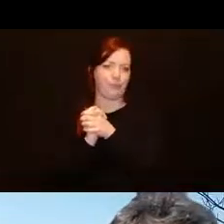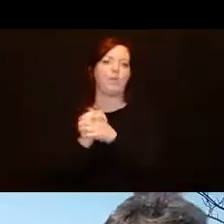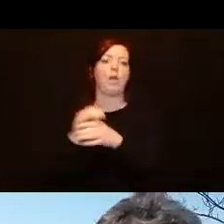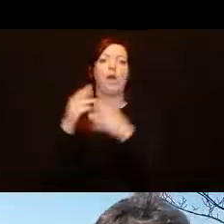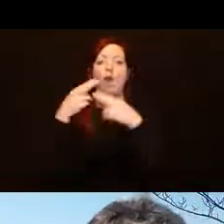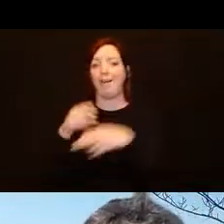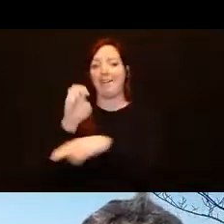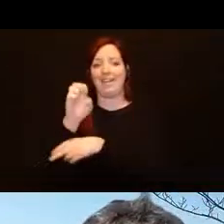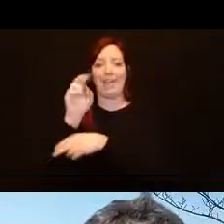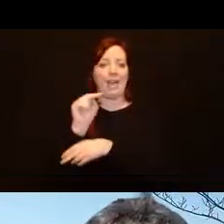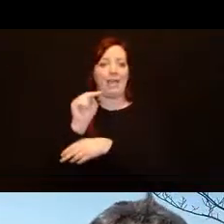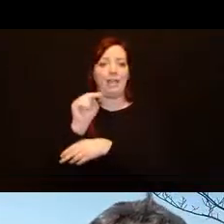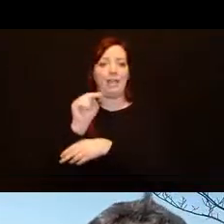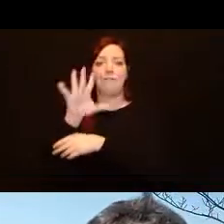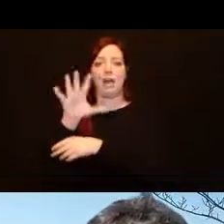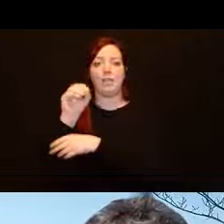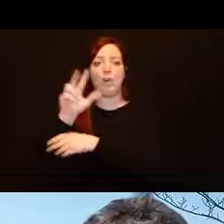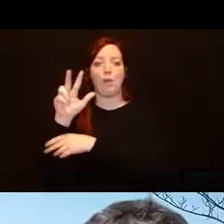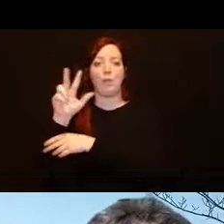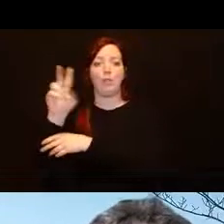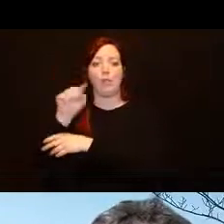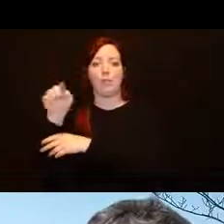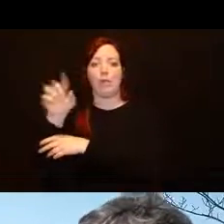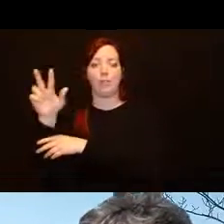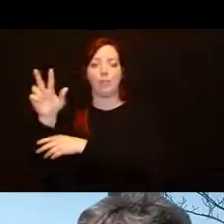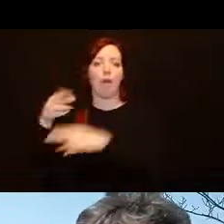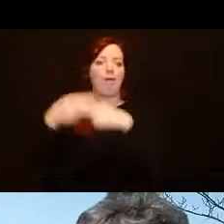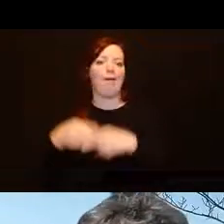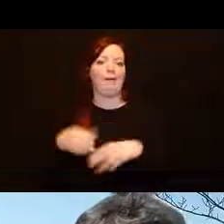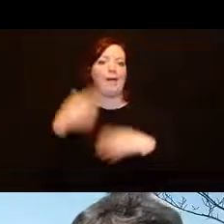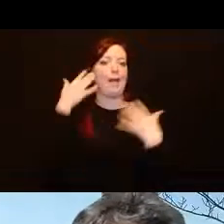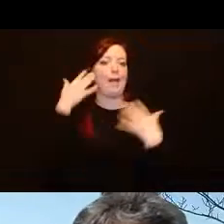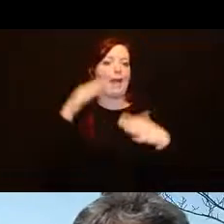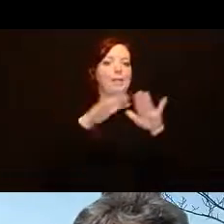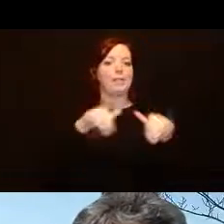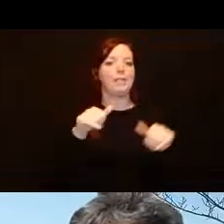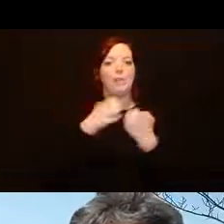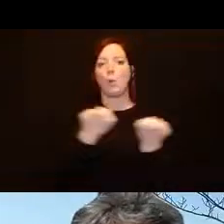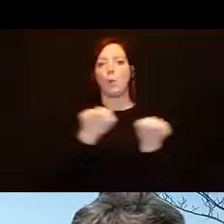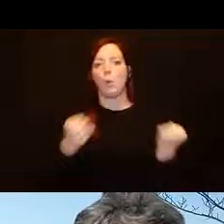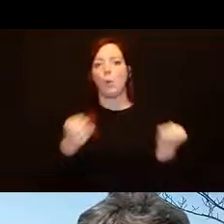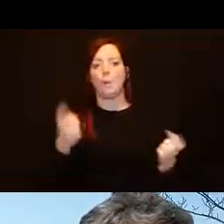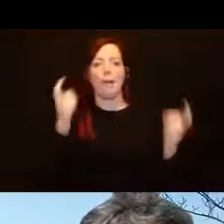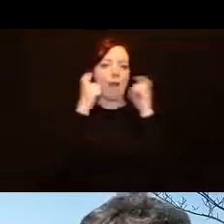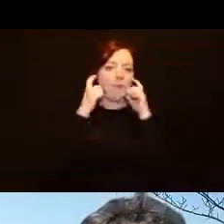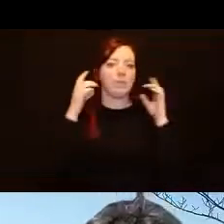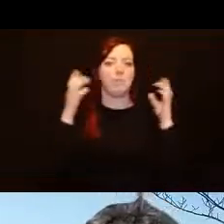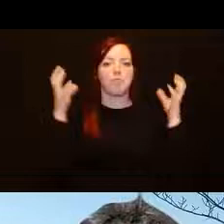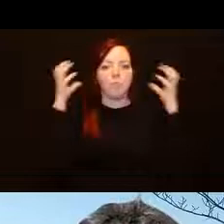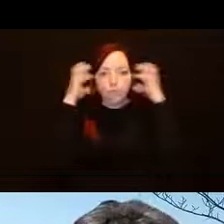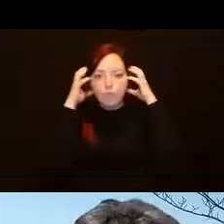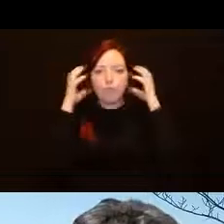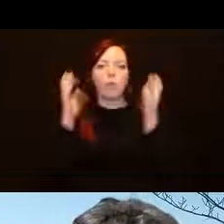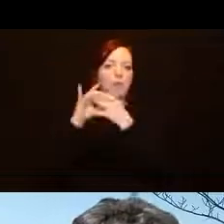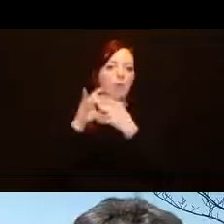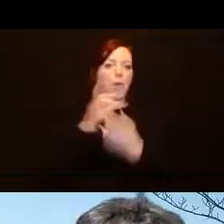50332-3, sound system equipment, headphones and earphones associated with personal music players, maximum sound pressure level measurement